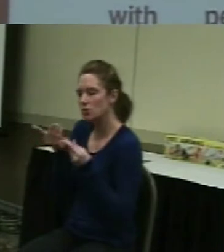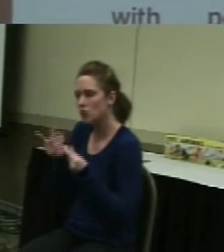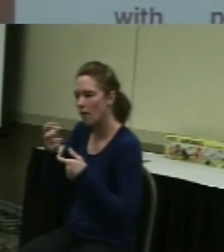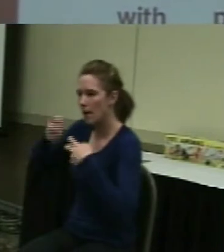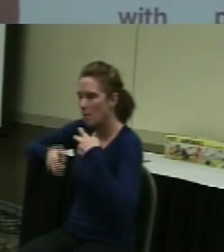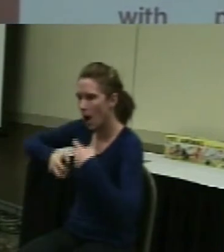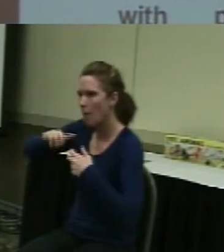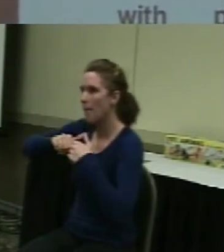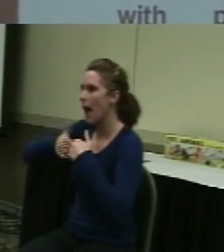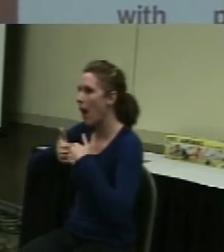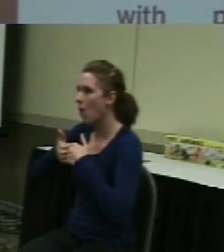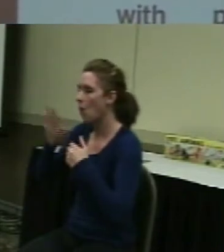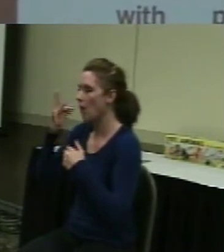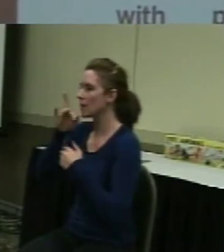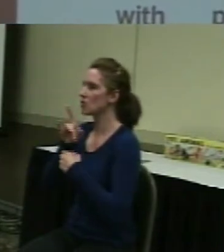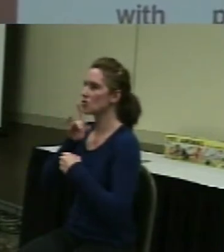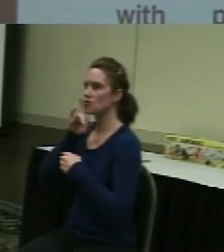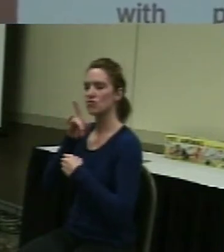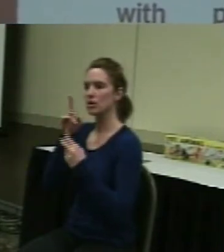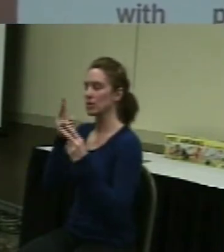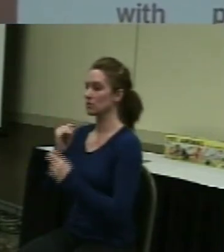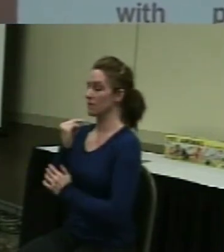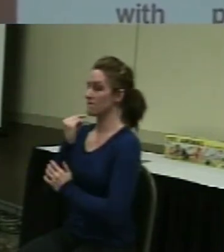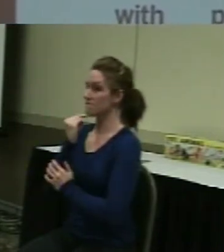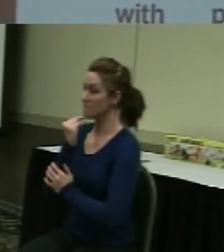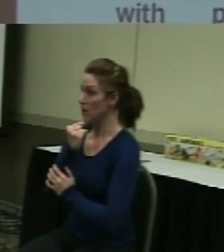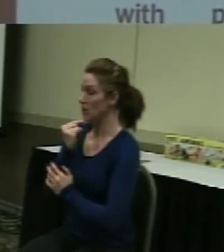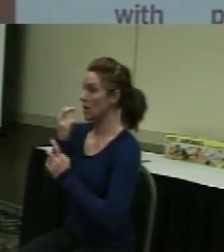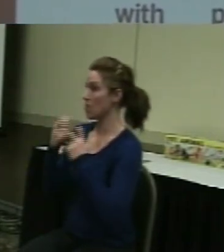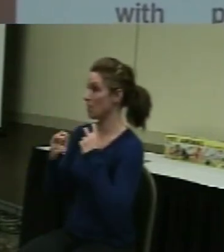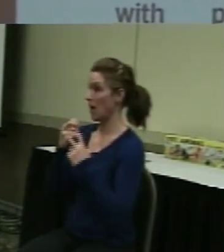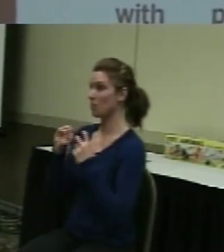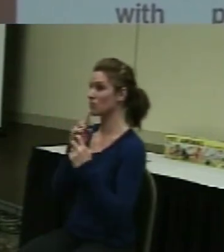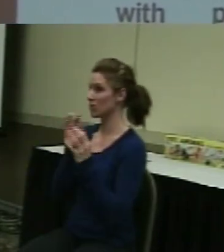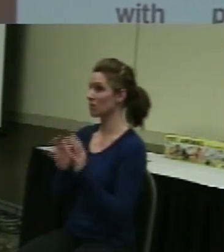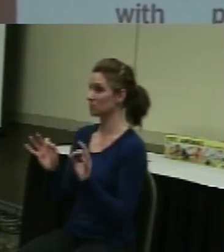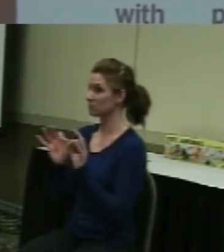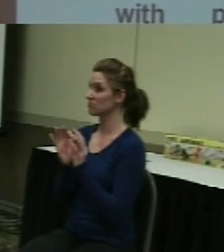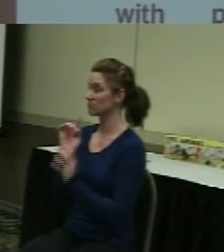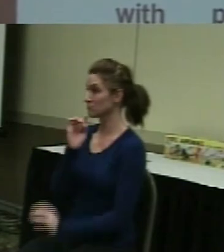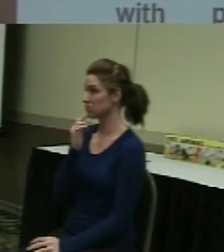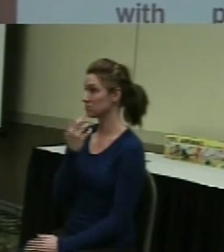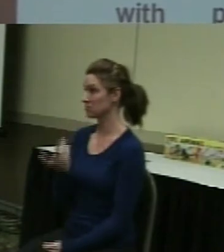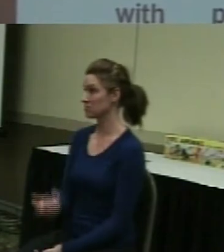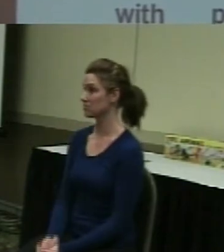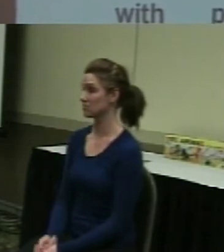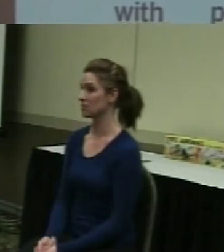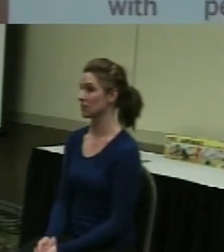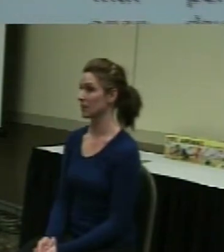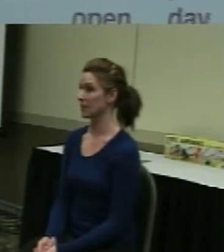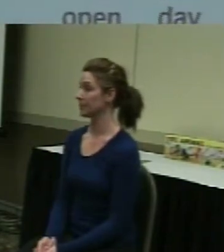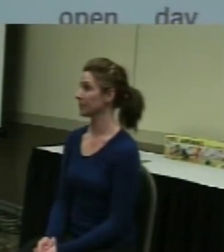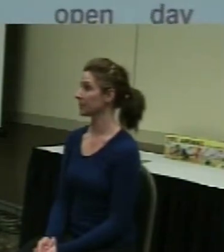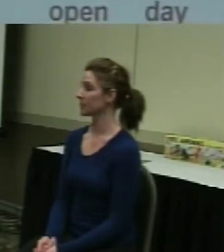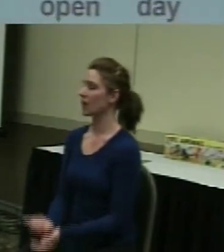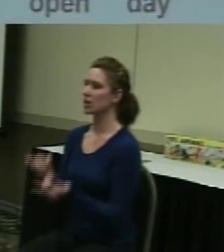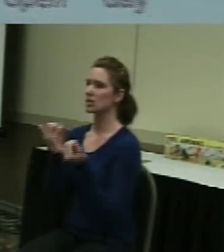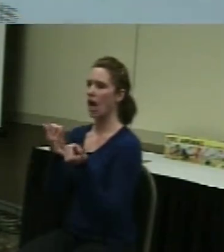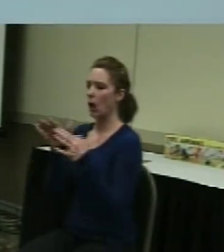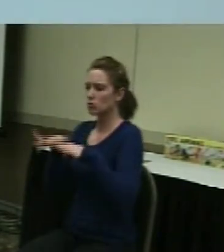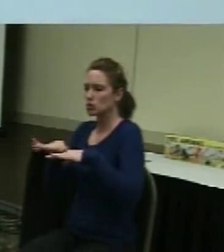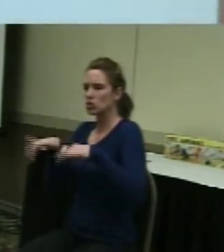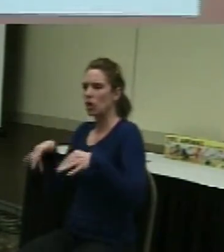it's really, the magnitude of it is rather significant, isn't it? Now, why might a